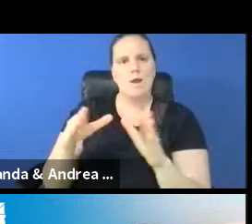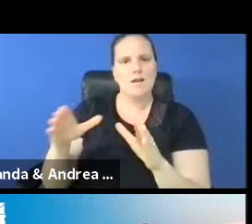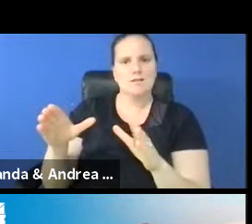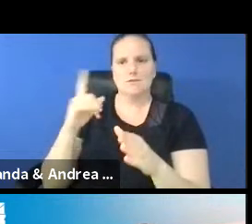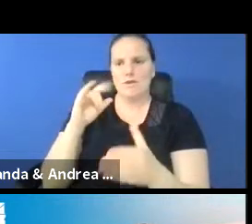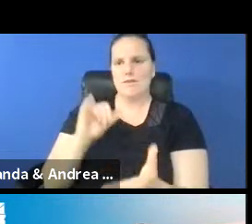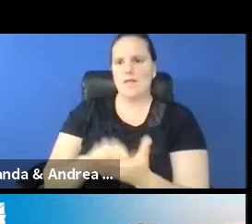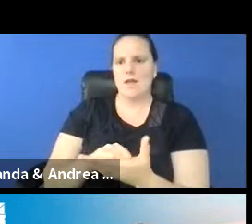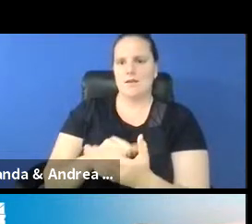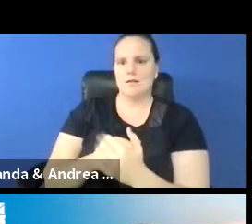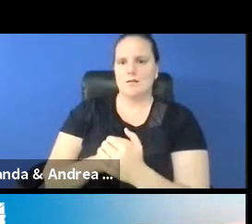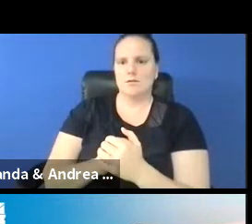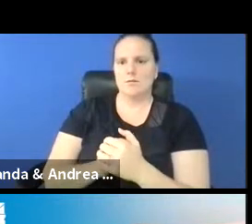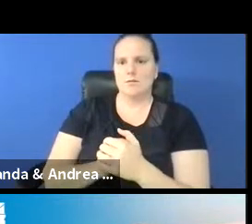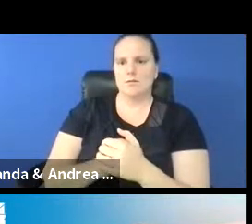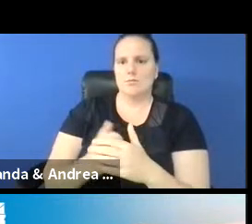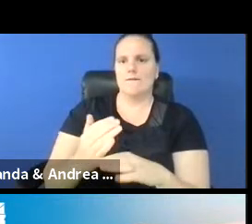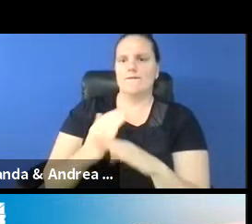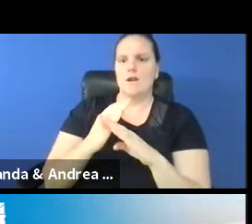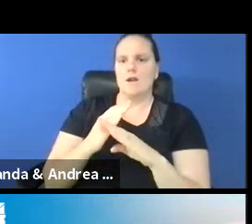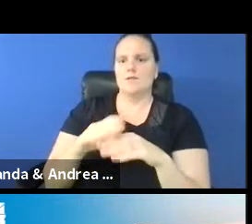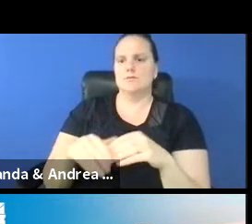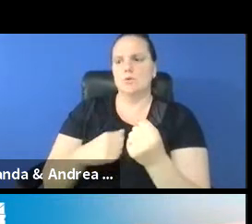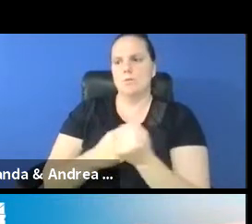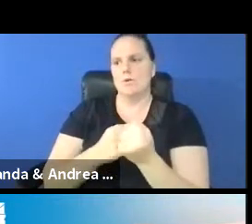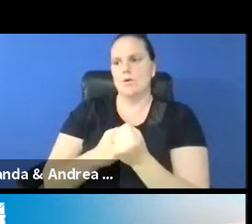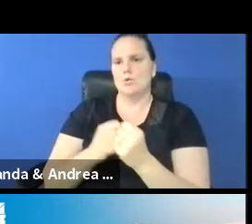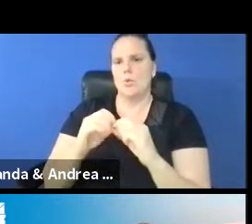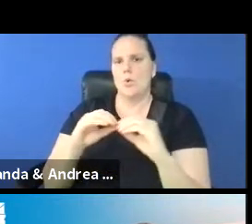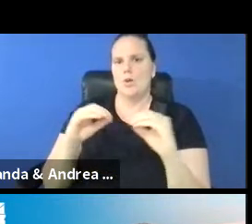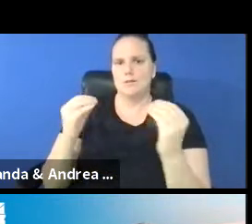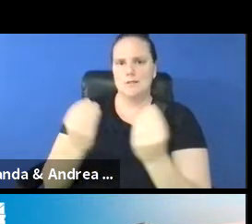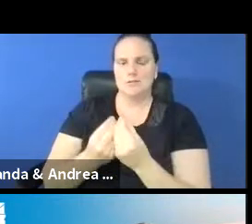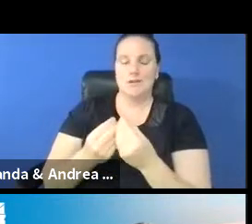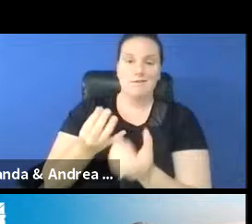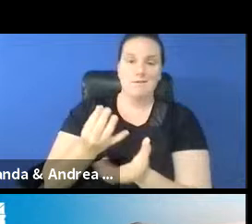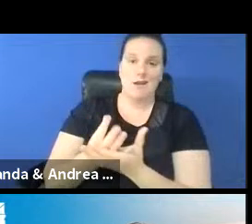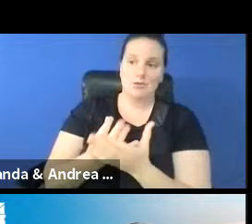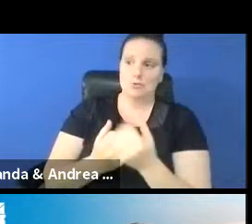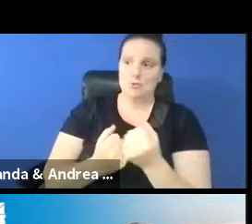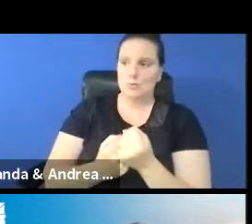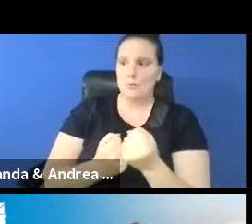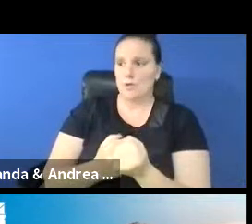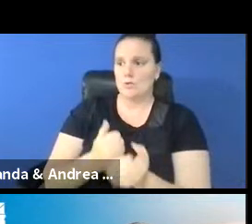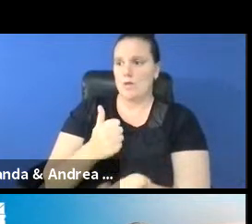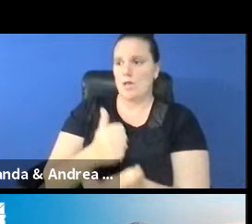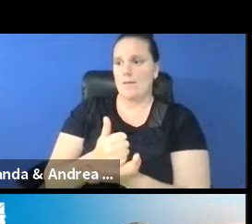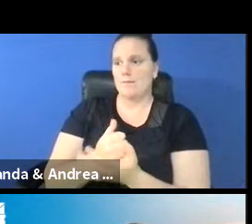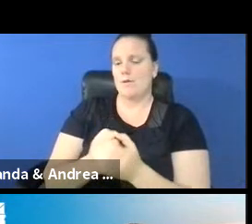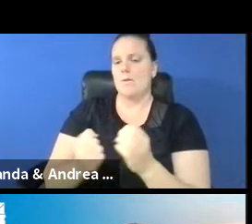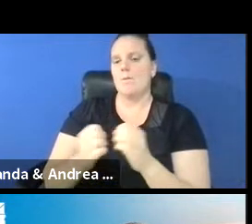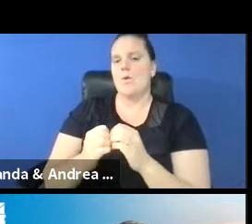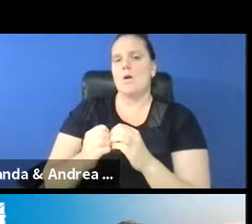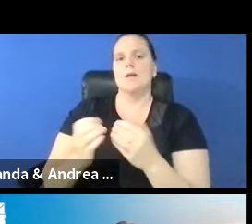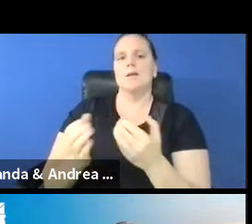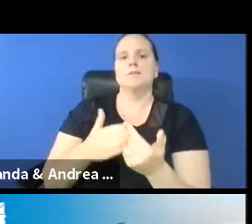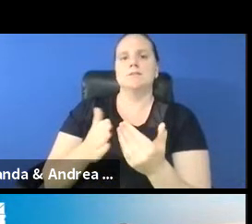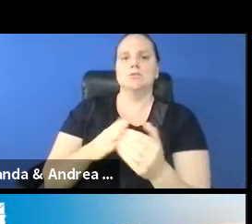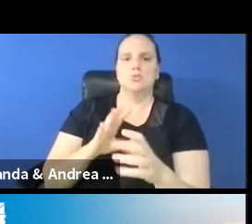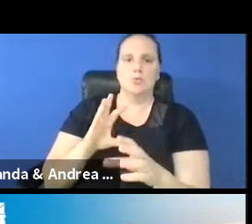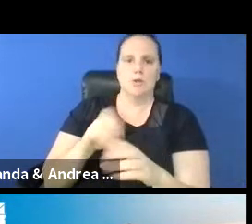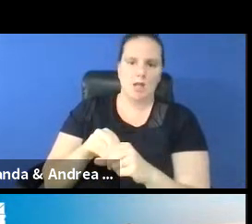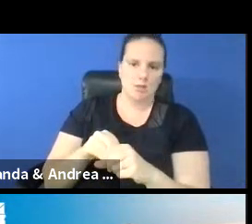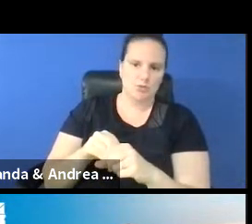to provide support to organizations, financial support, to help make it easier to engage us.